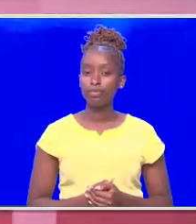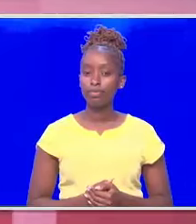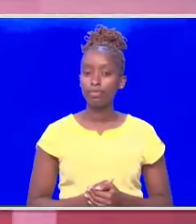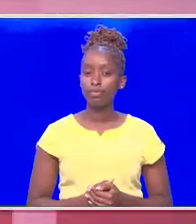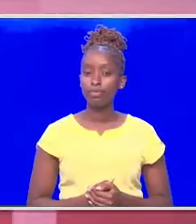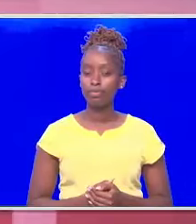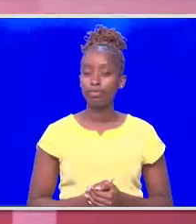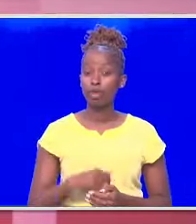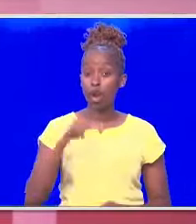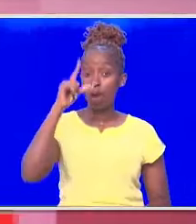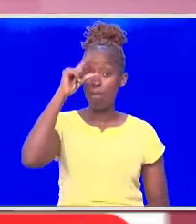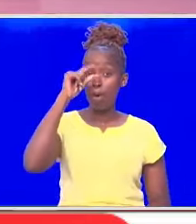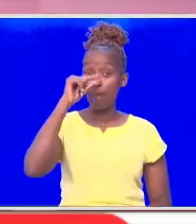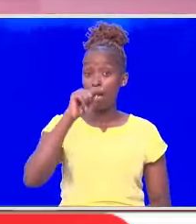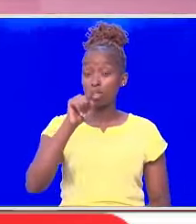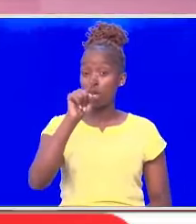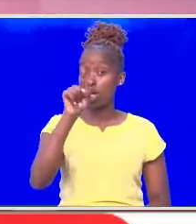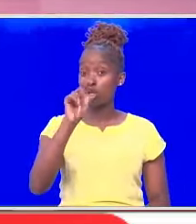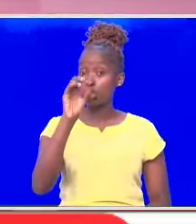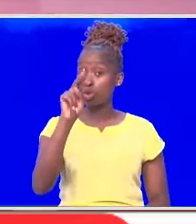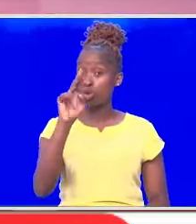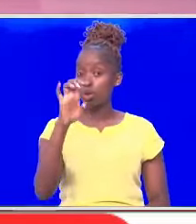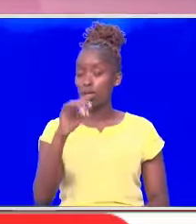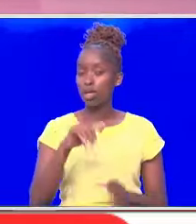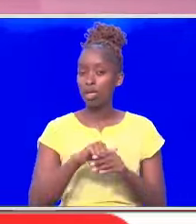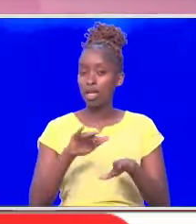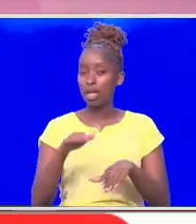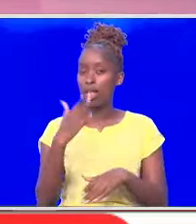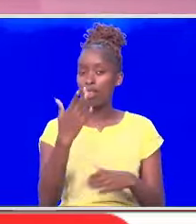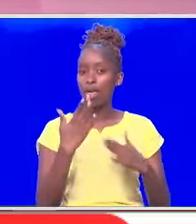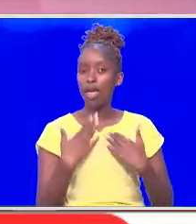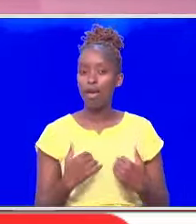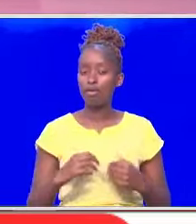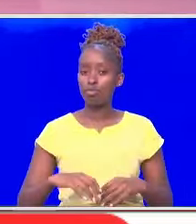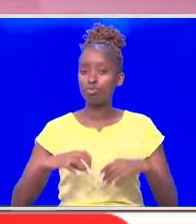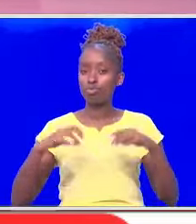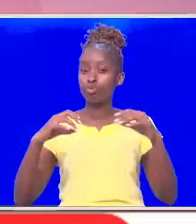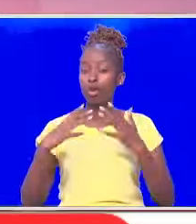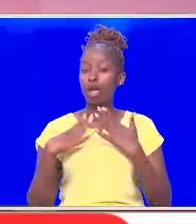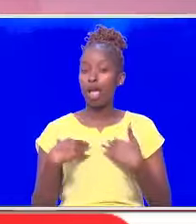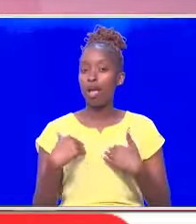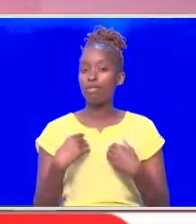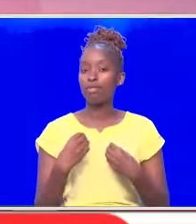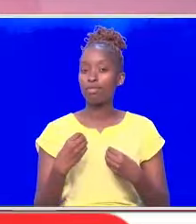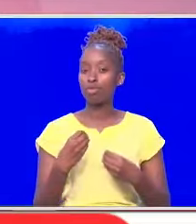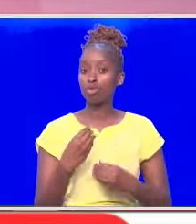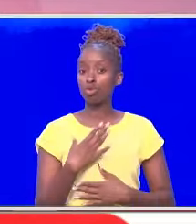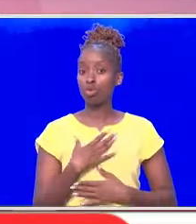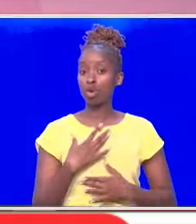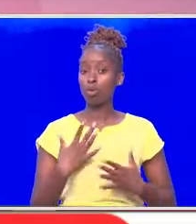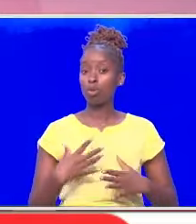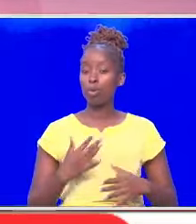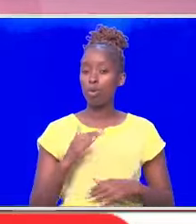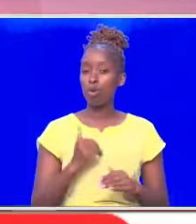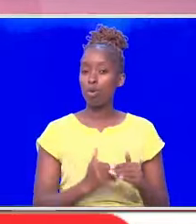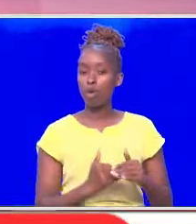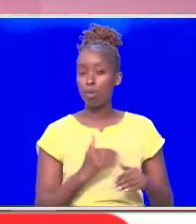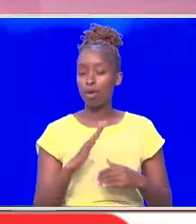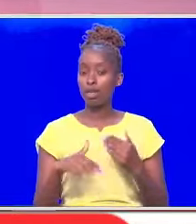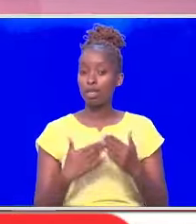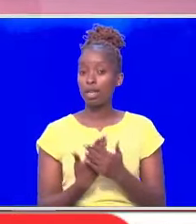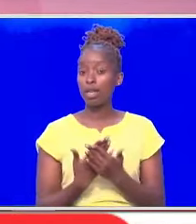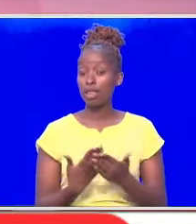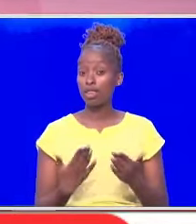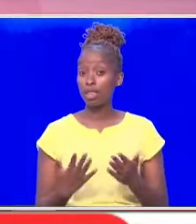Mombasa's zone in Mukurukwa urban area flooding has left residents terrified of the almost daily deluge.